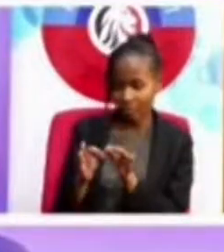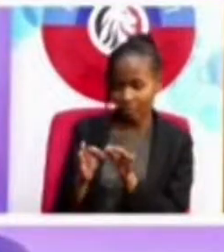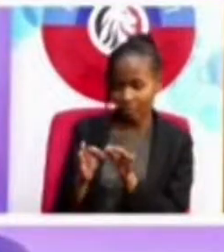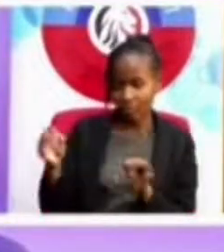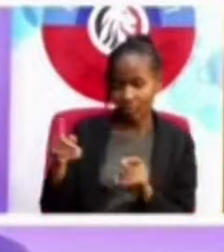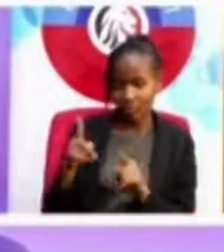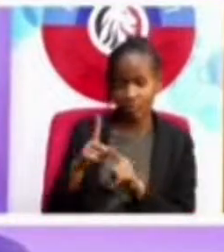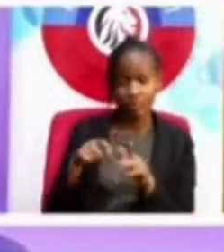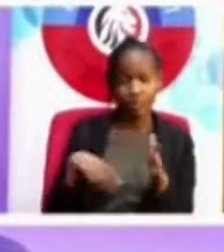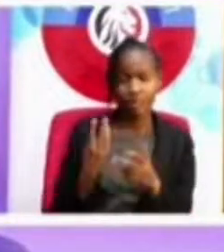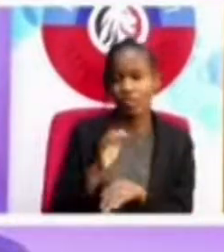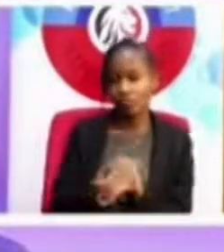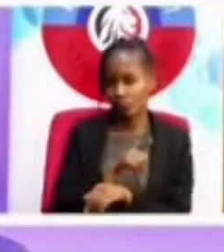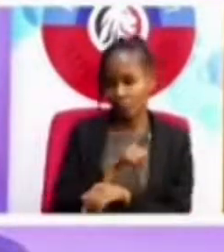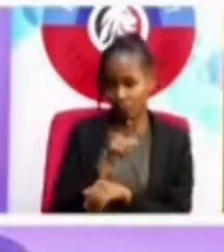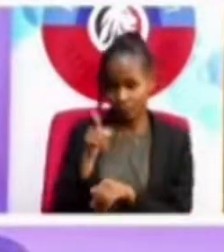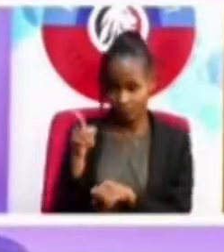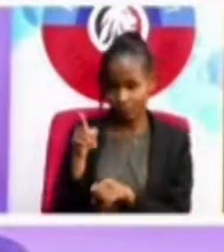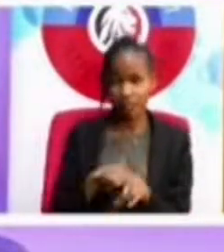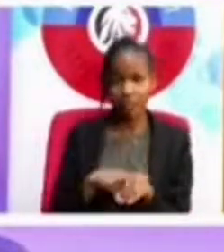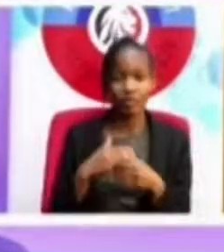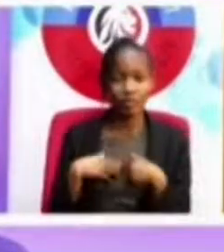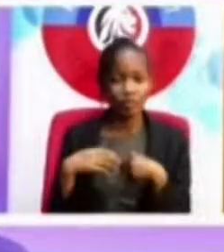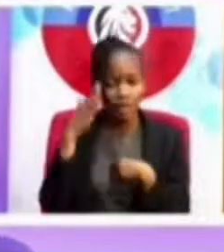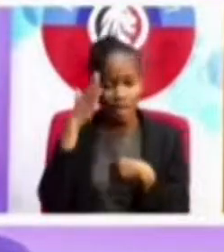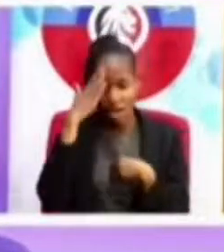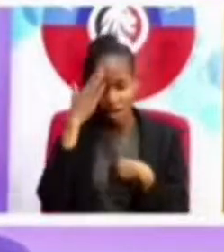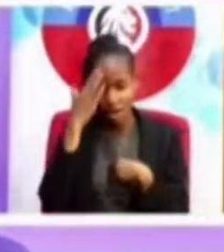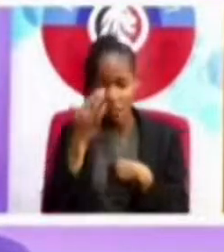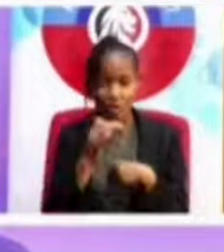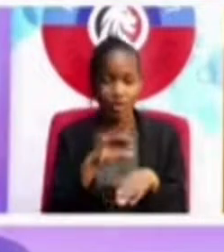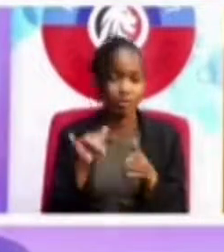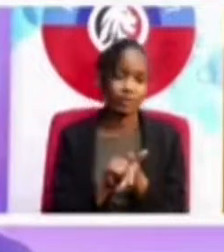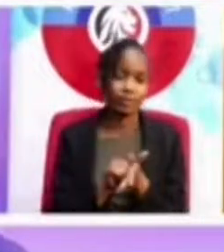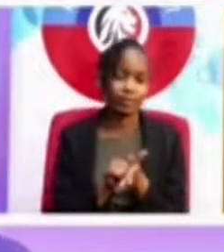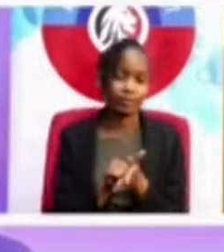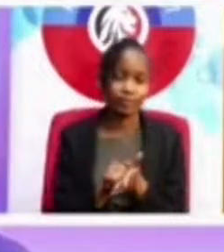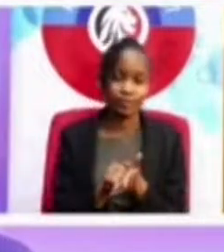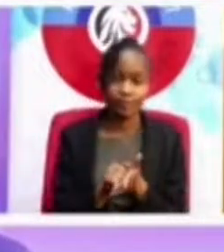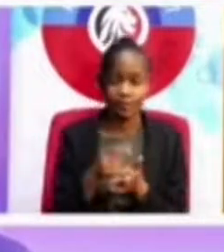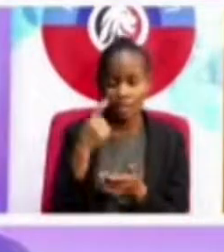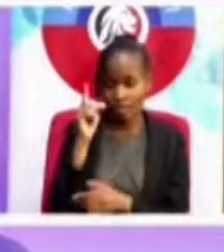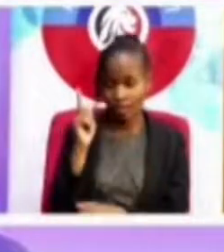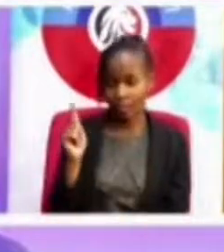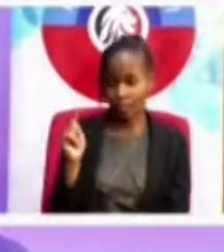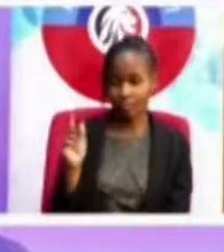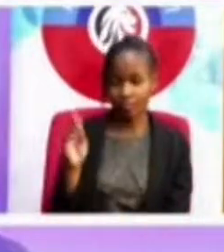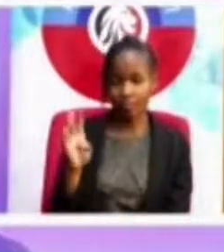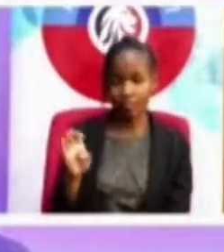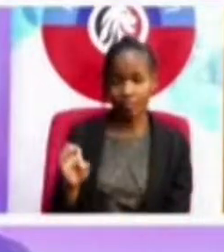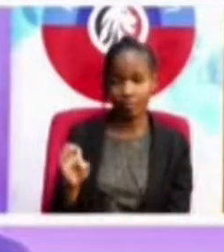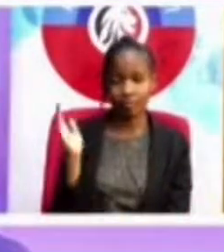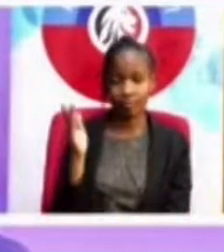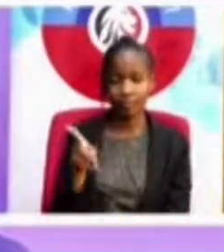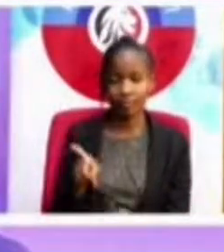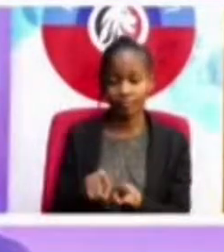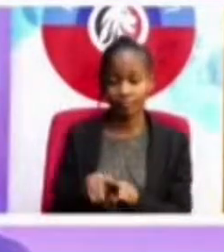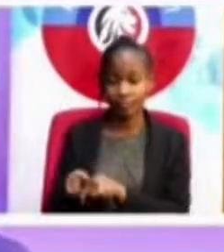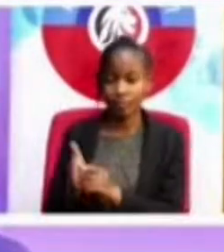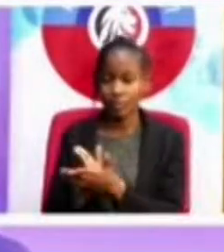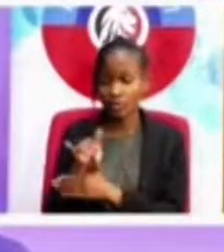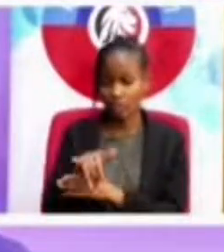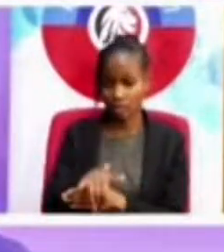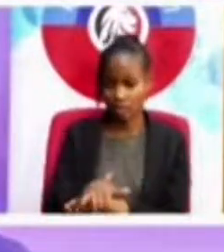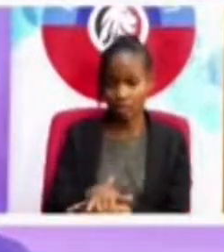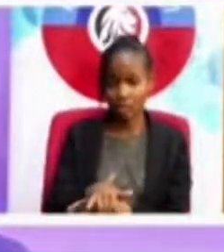get you. And we have to find out why you are doing so. That is part of trade facilitation, to ensure that then we do